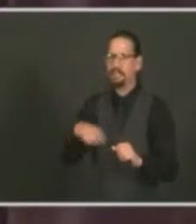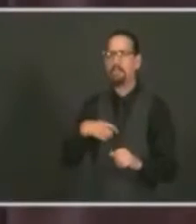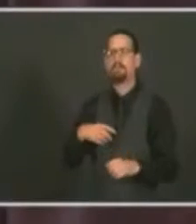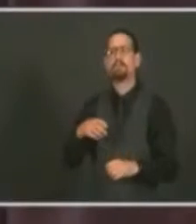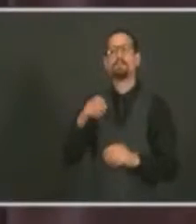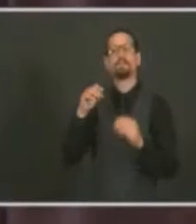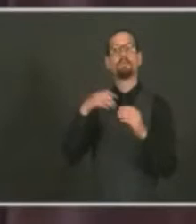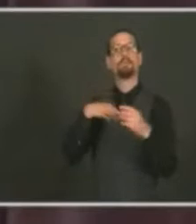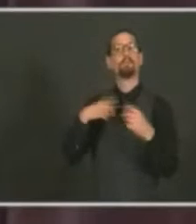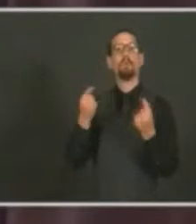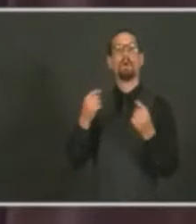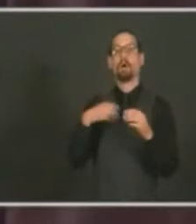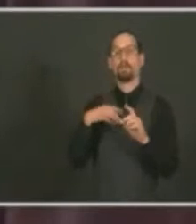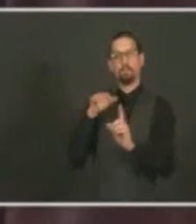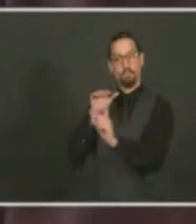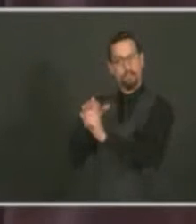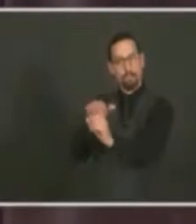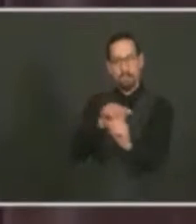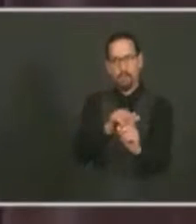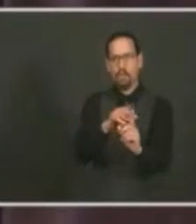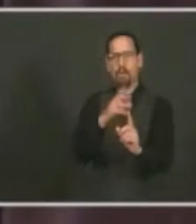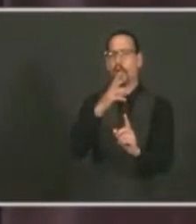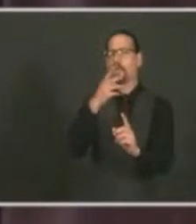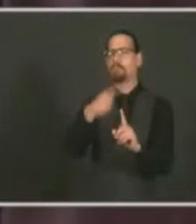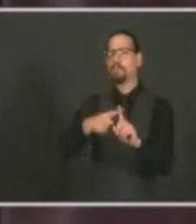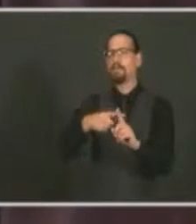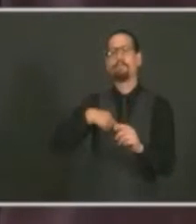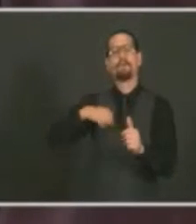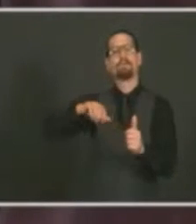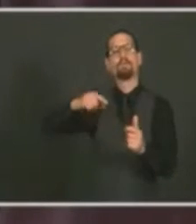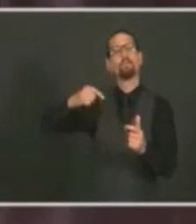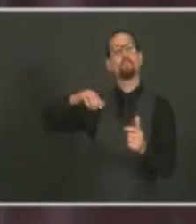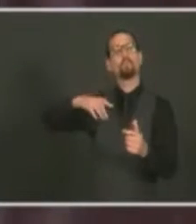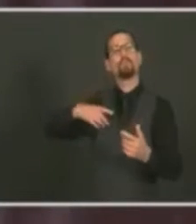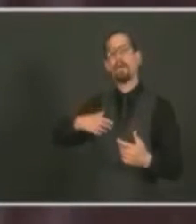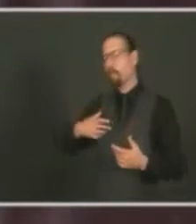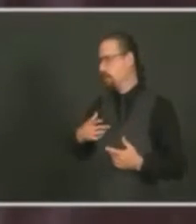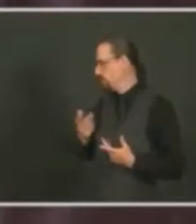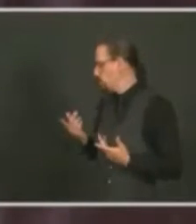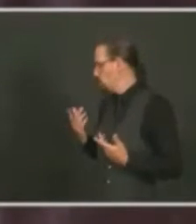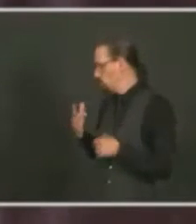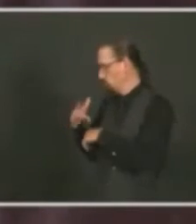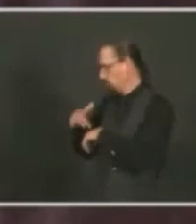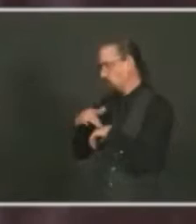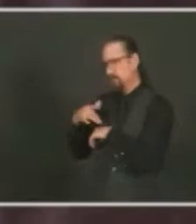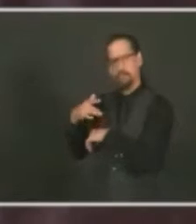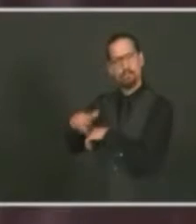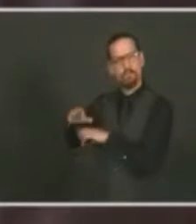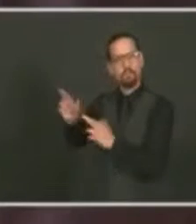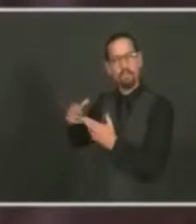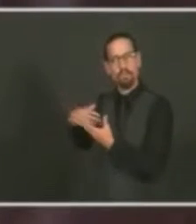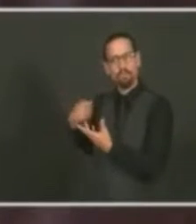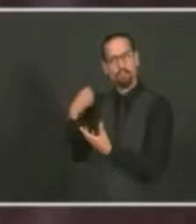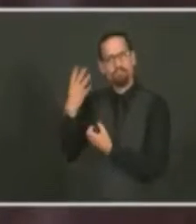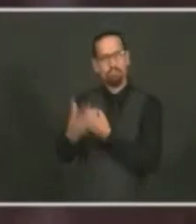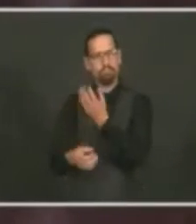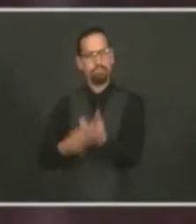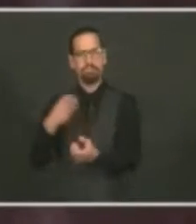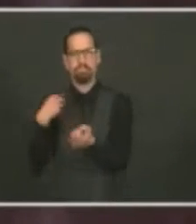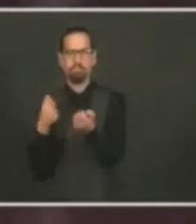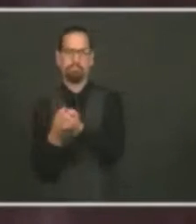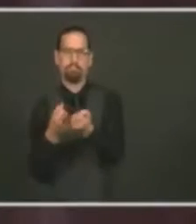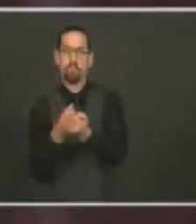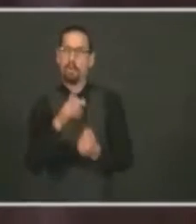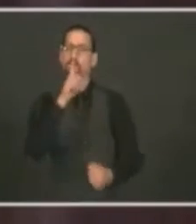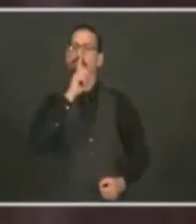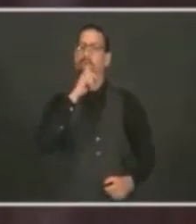we're doing a lot of behind the scenes work just to help them do the work to get the kids back in school. So we've sent some folks to